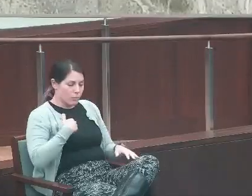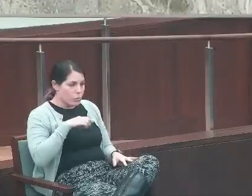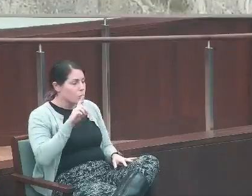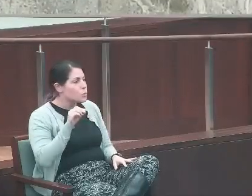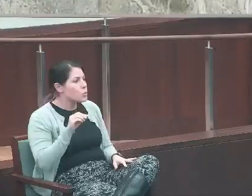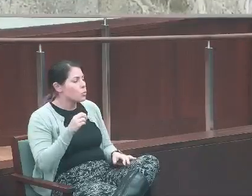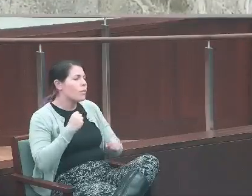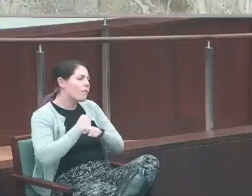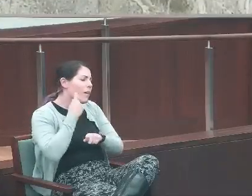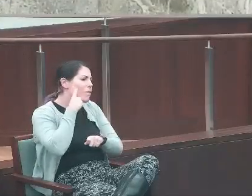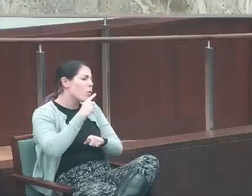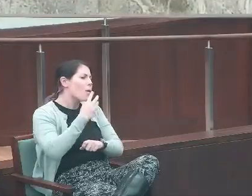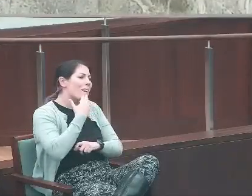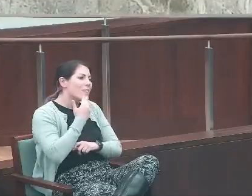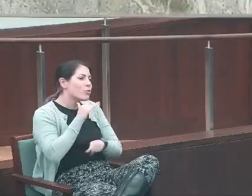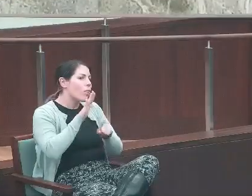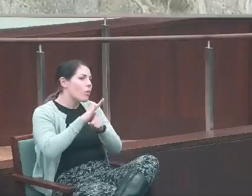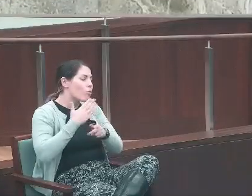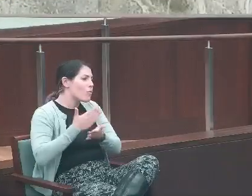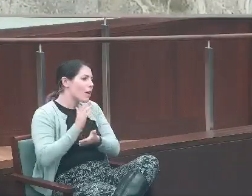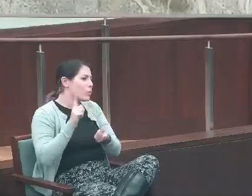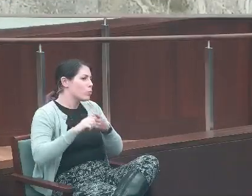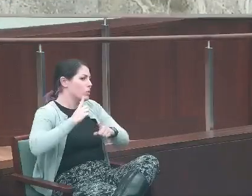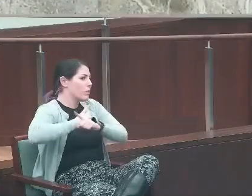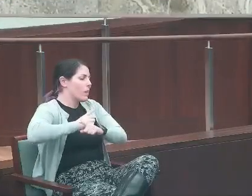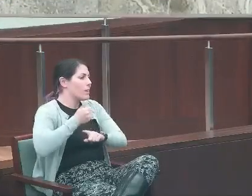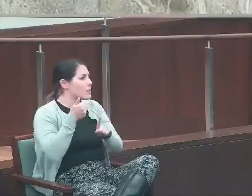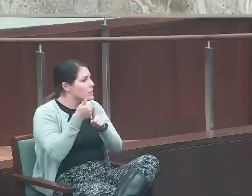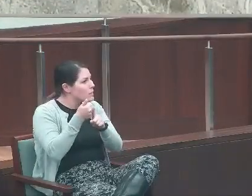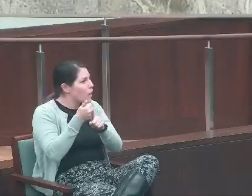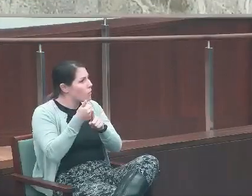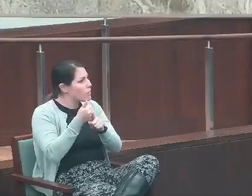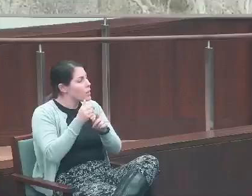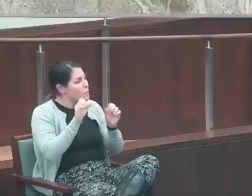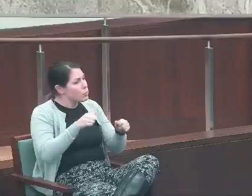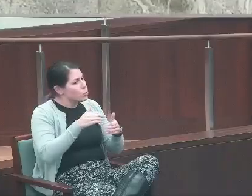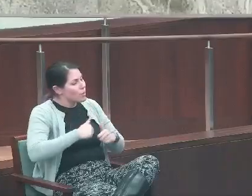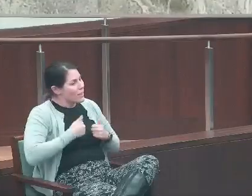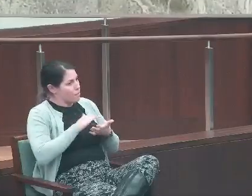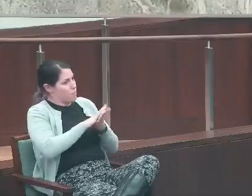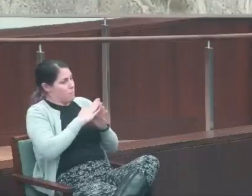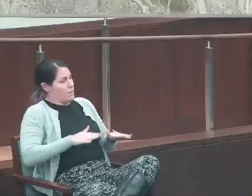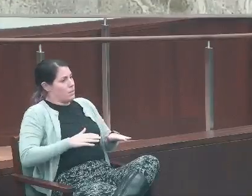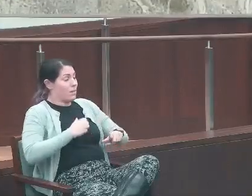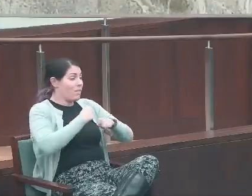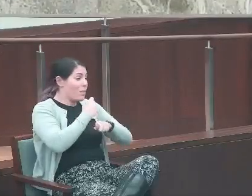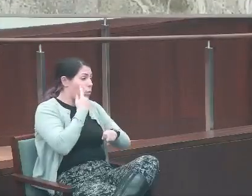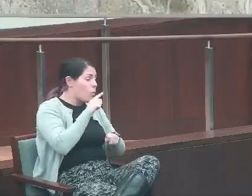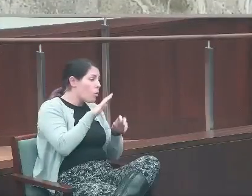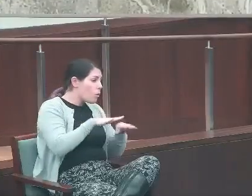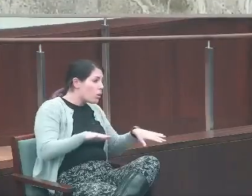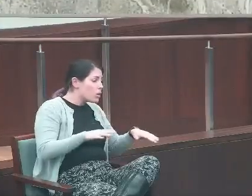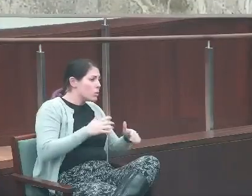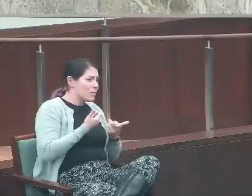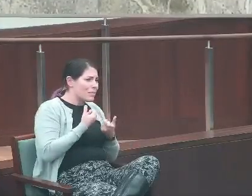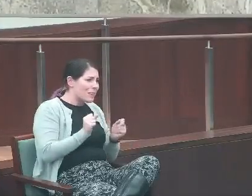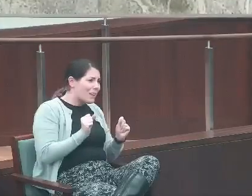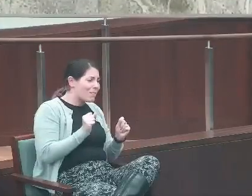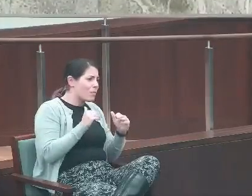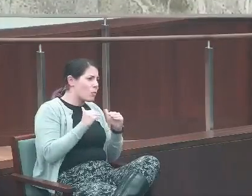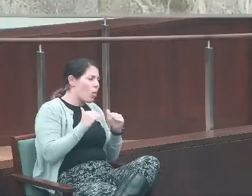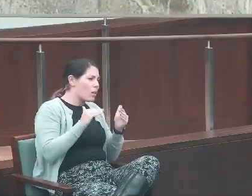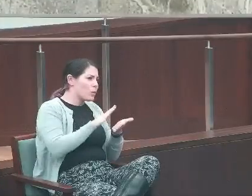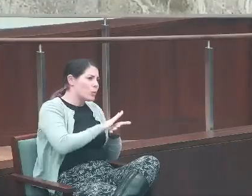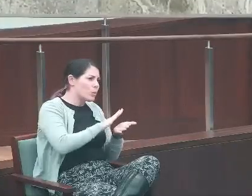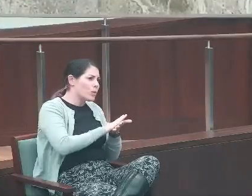for Israel's right to defend itself and it's for people to live in peace. Fighting for our children to have safe and quality